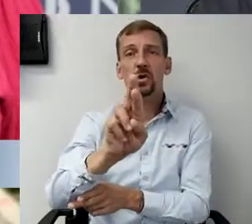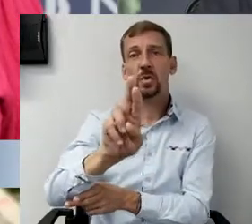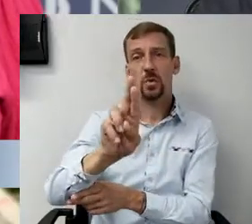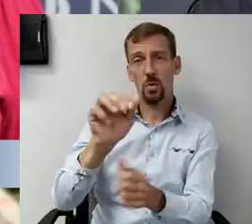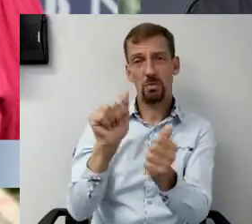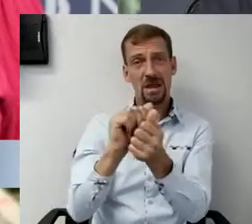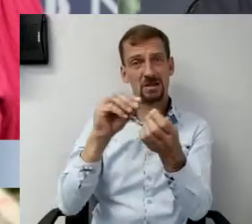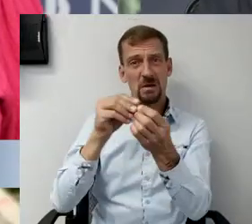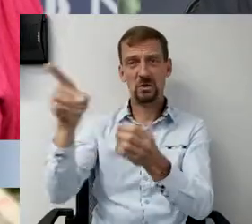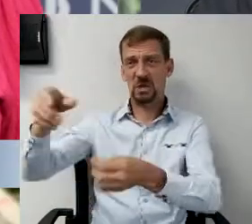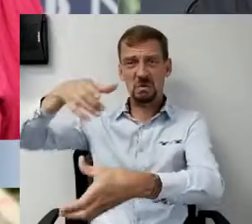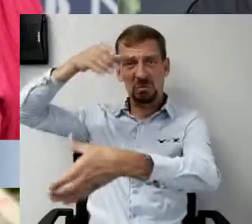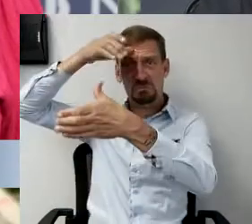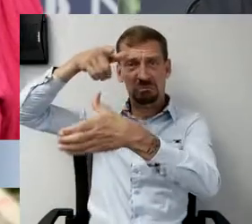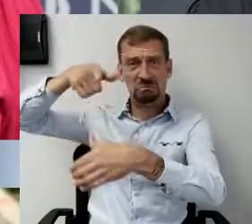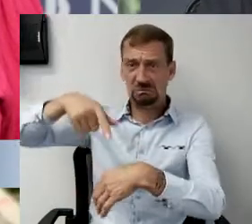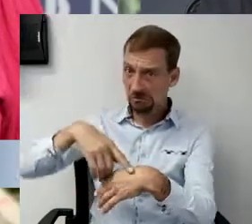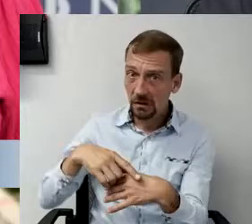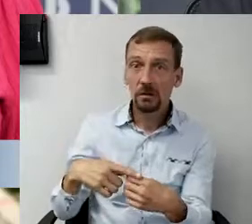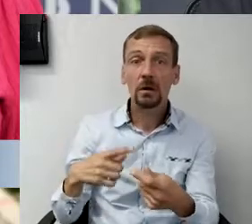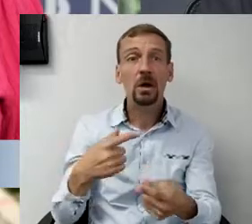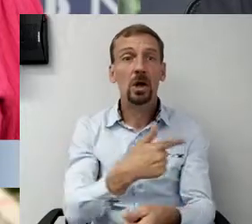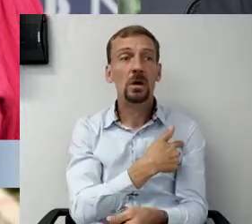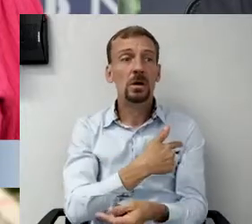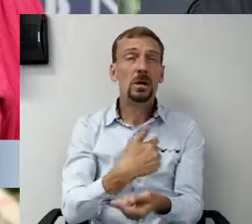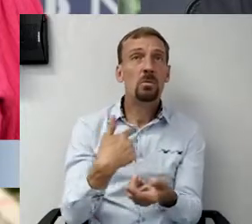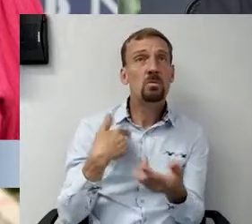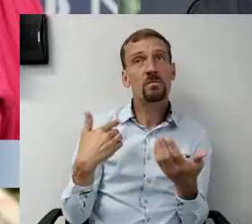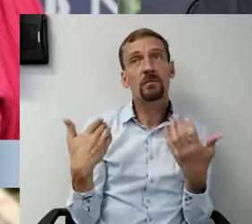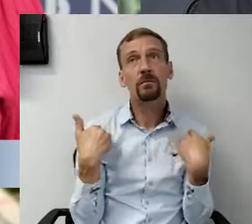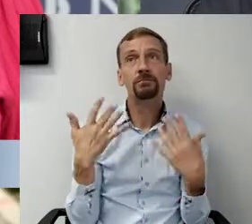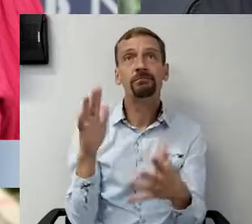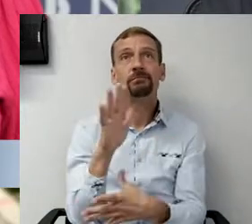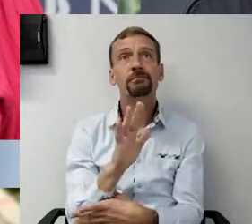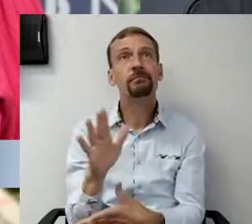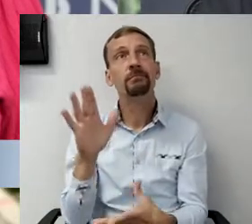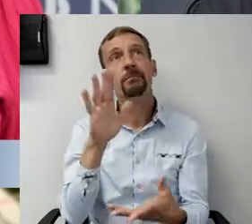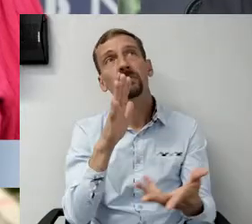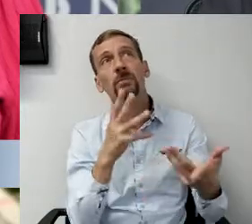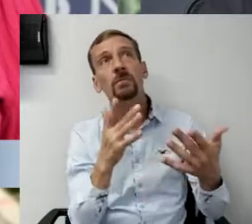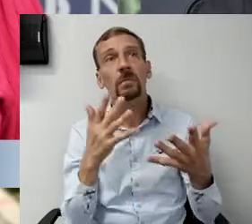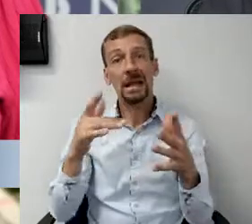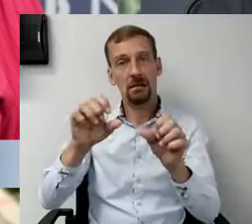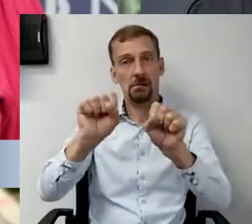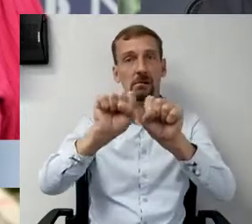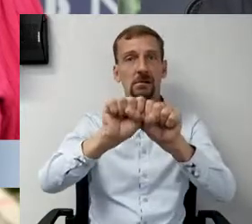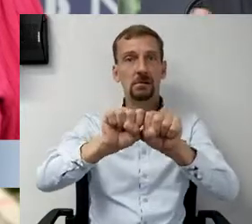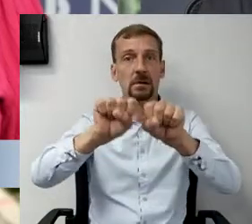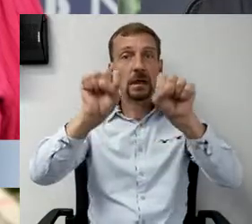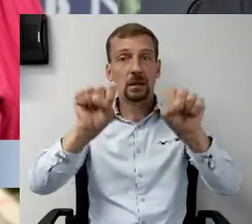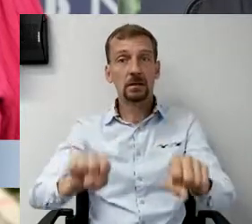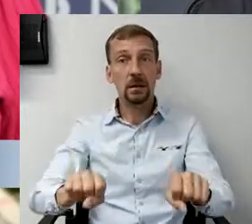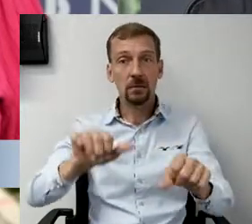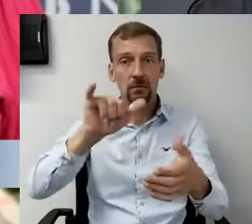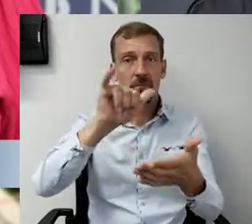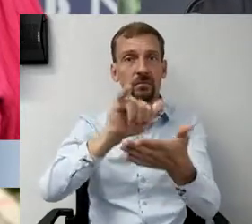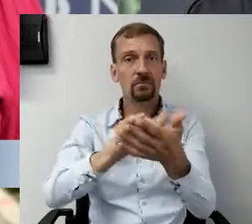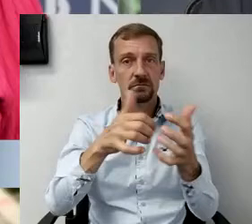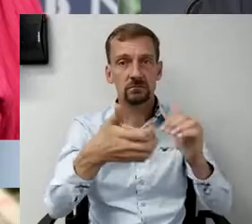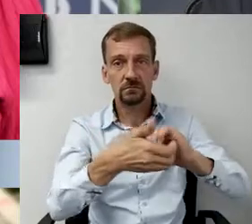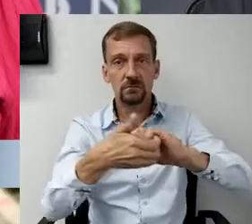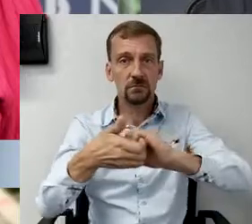and we have this system that integrates with